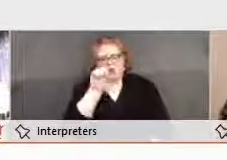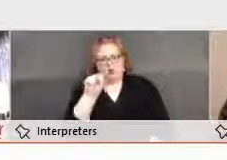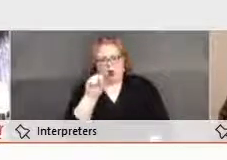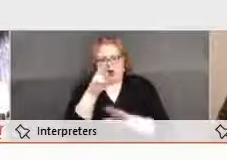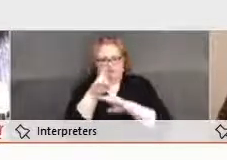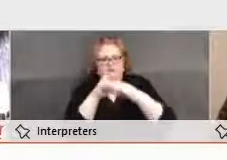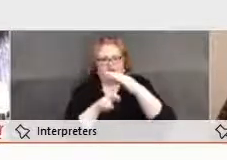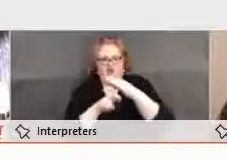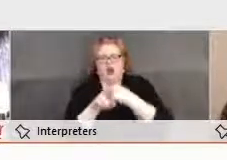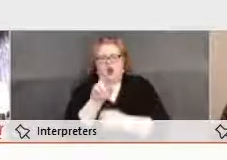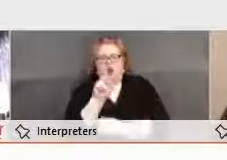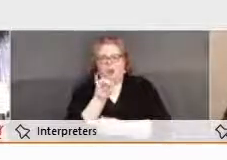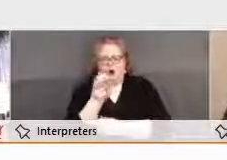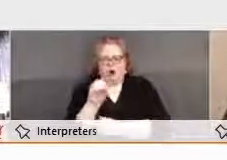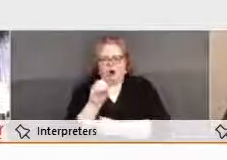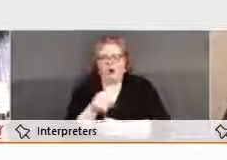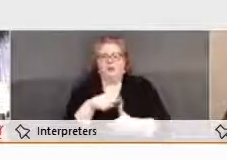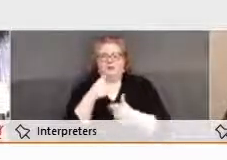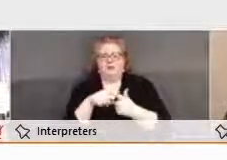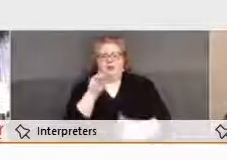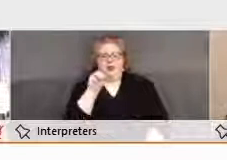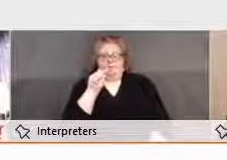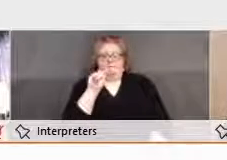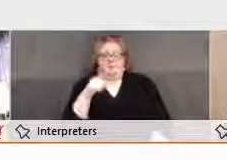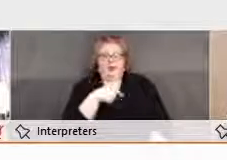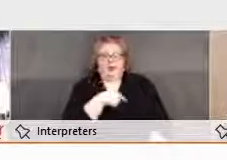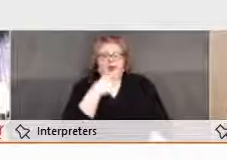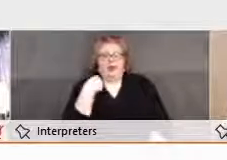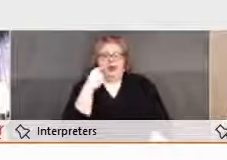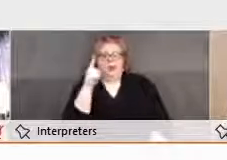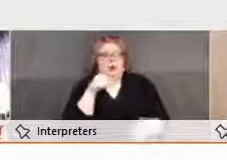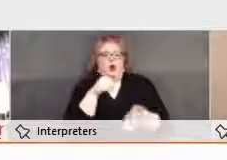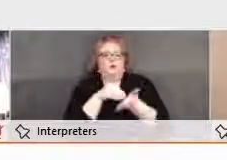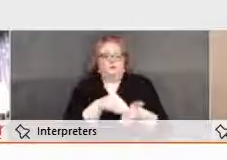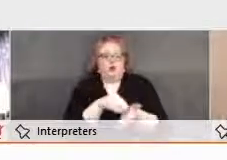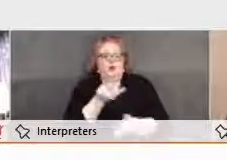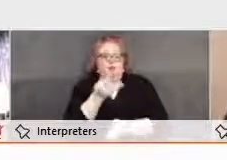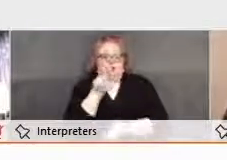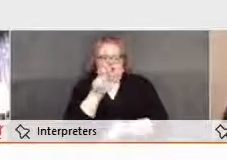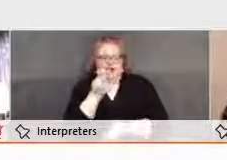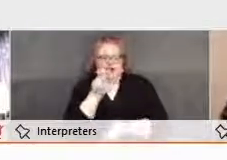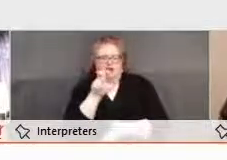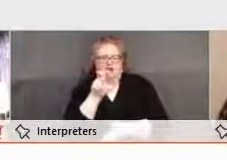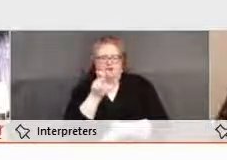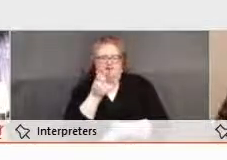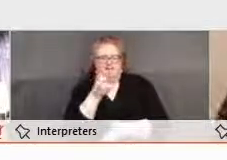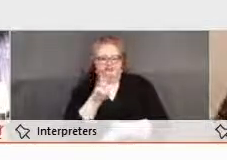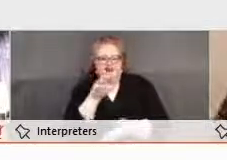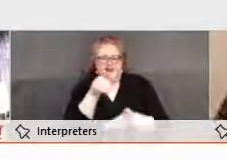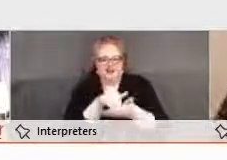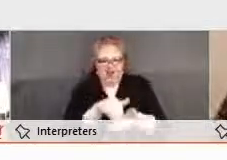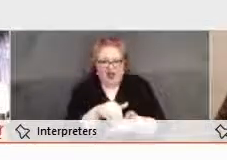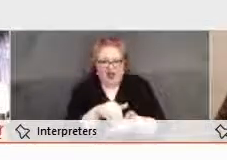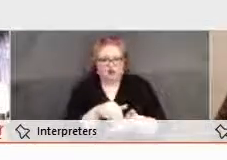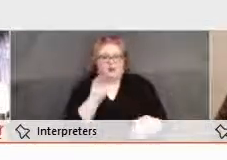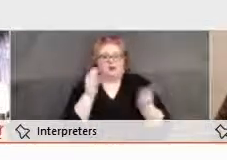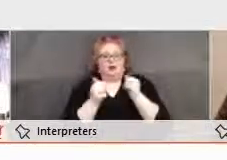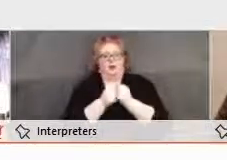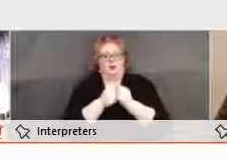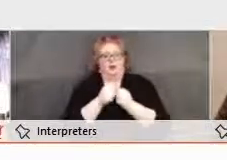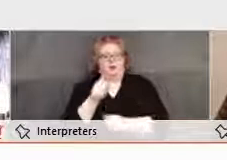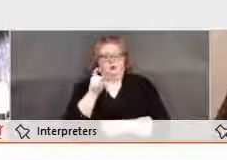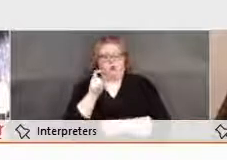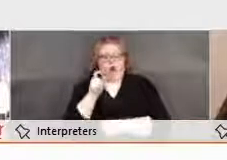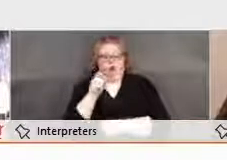had premium of $1,306,000 versus claims of a little over $1 million for an incurred claim ratio of